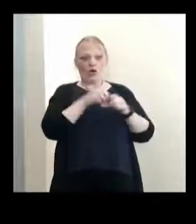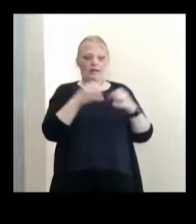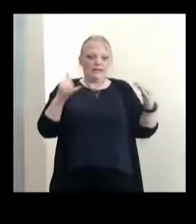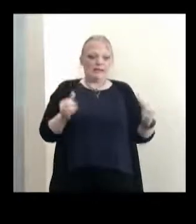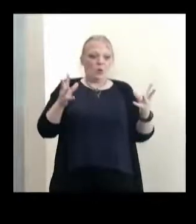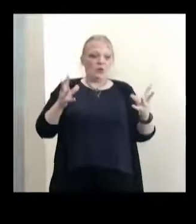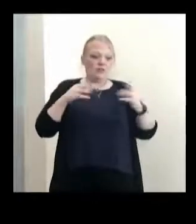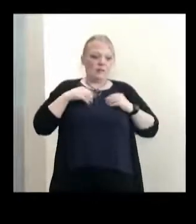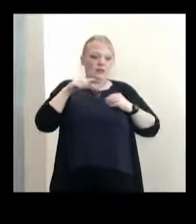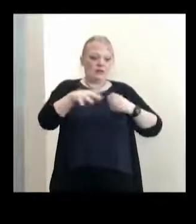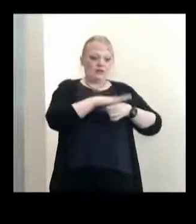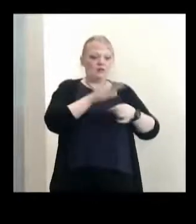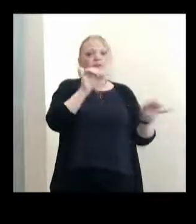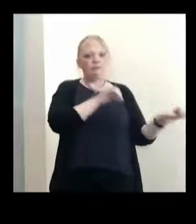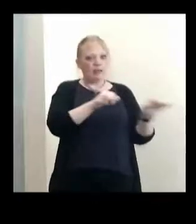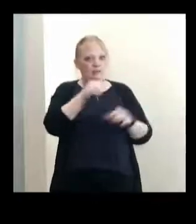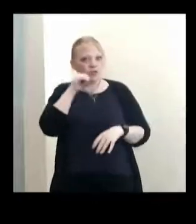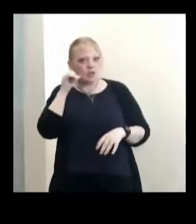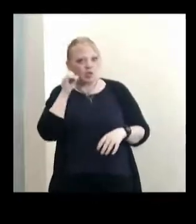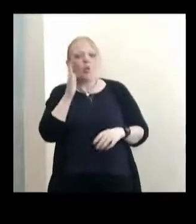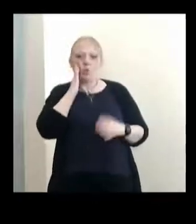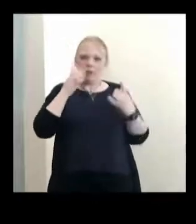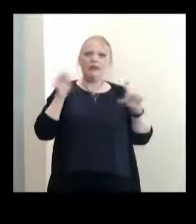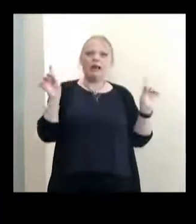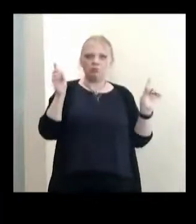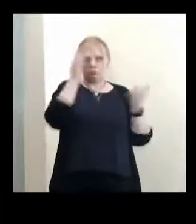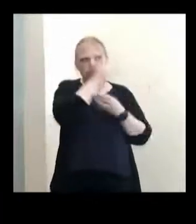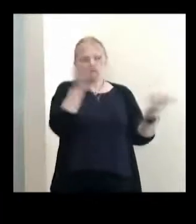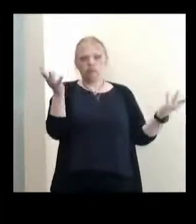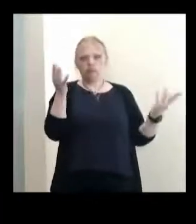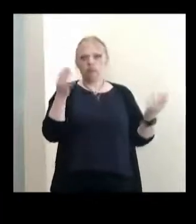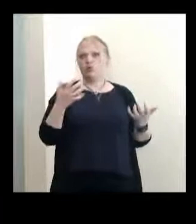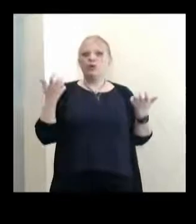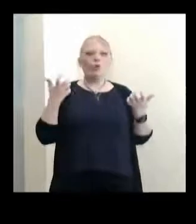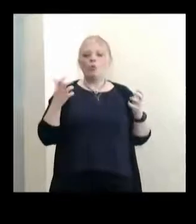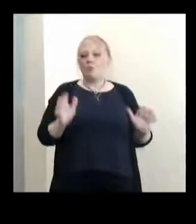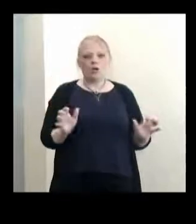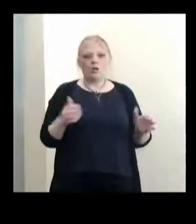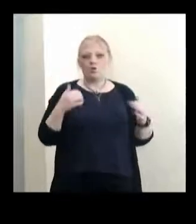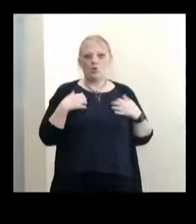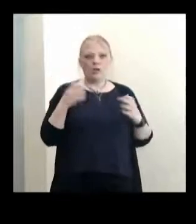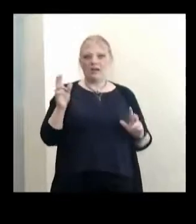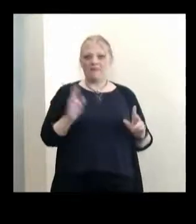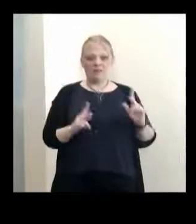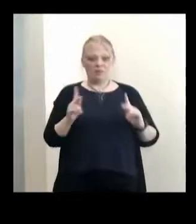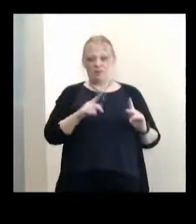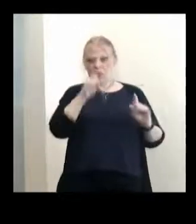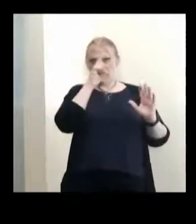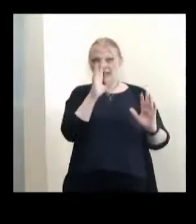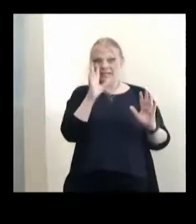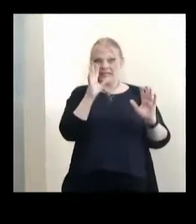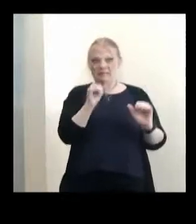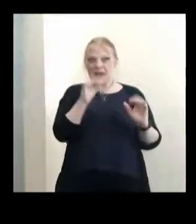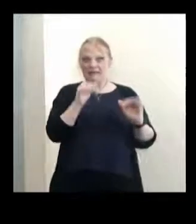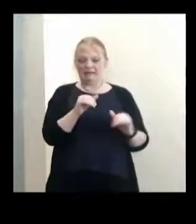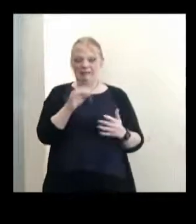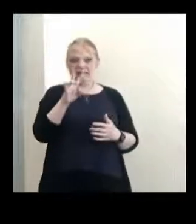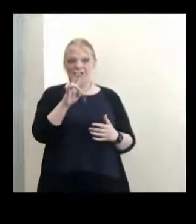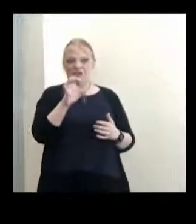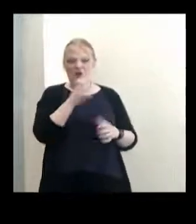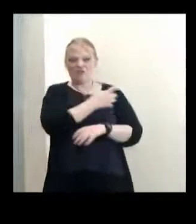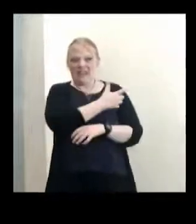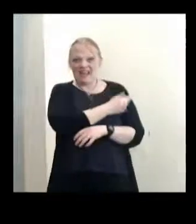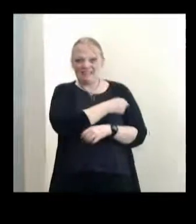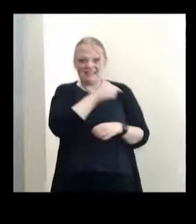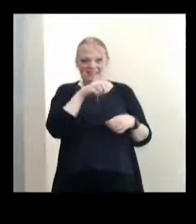did yesterday, we will announce it, because we don't want to have our folks anticipating doing 700 vaccines at a site